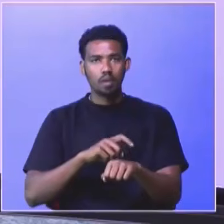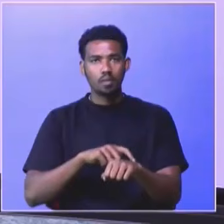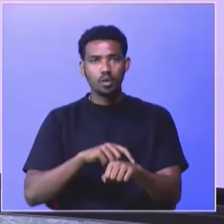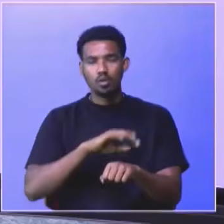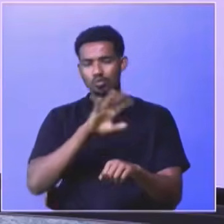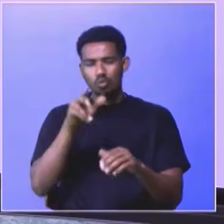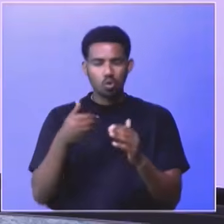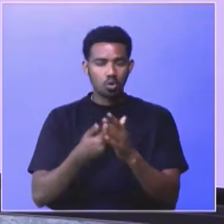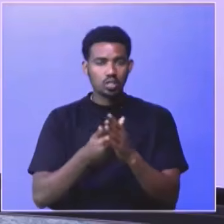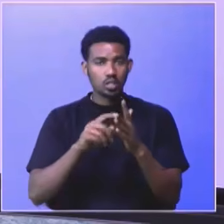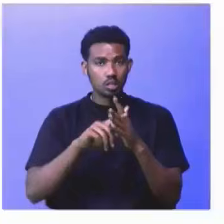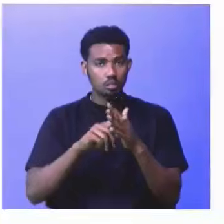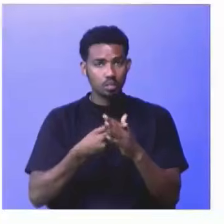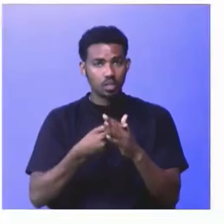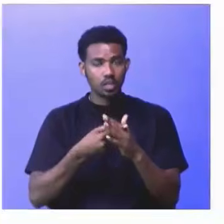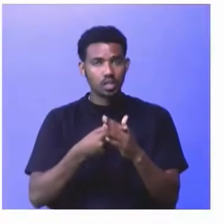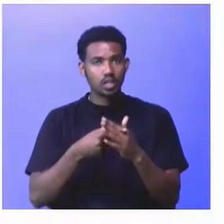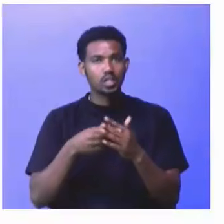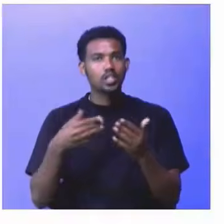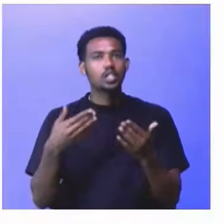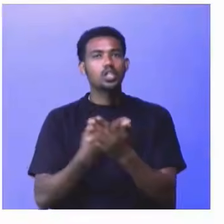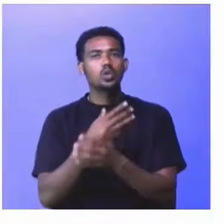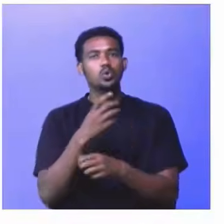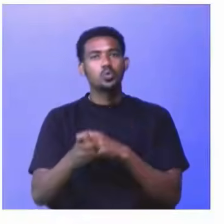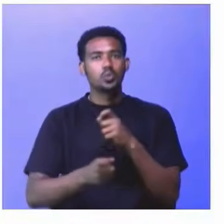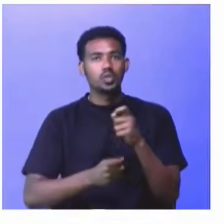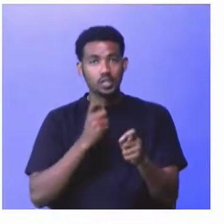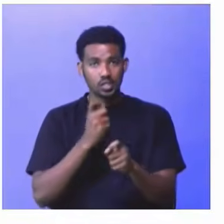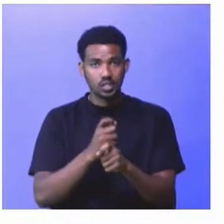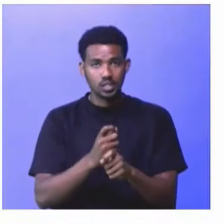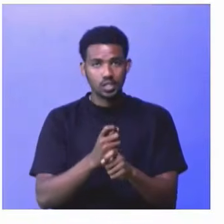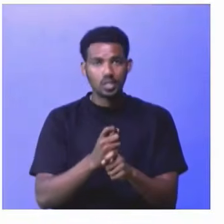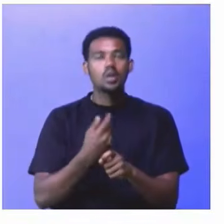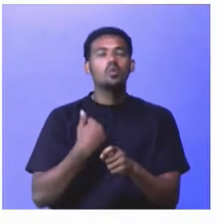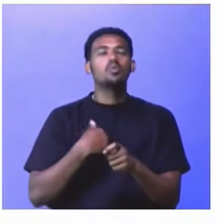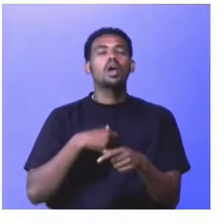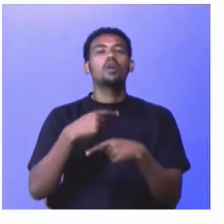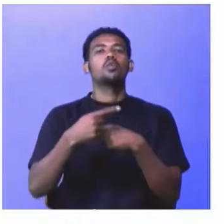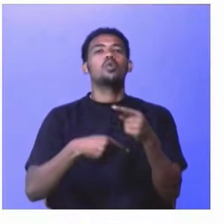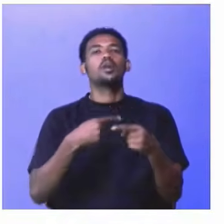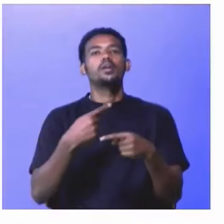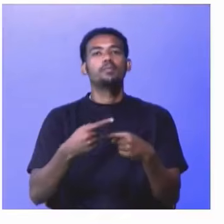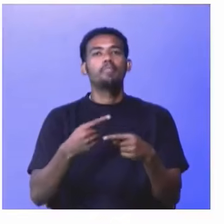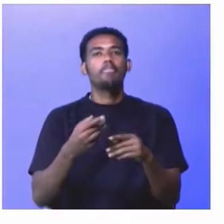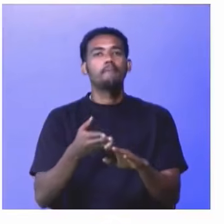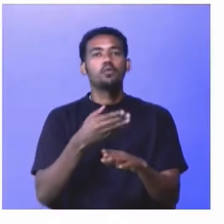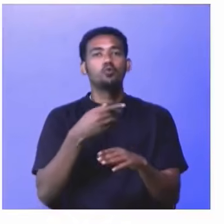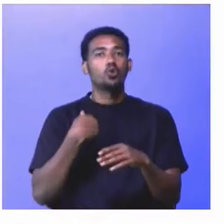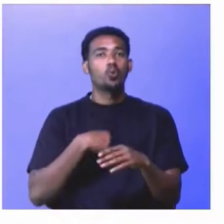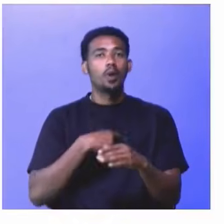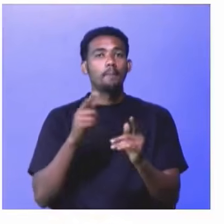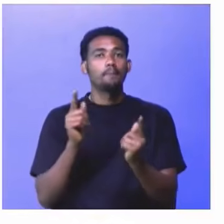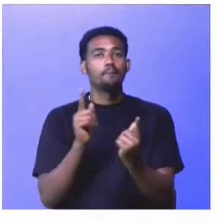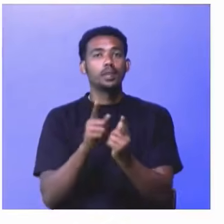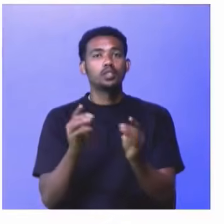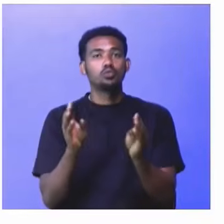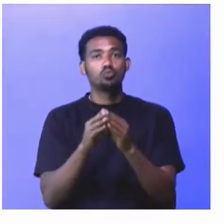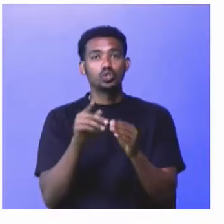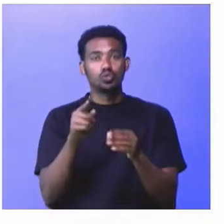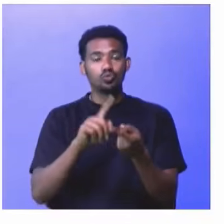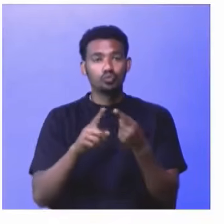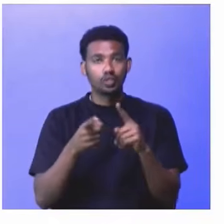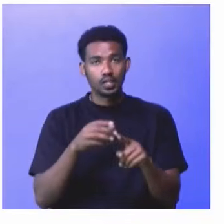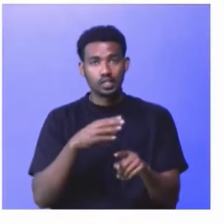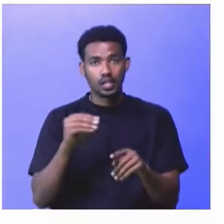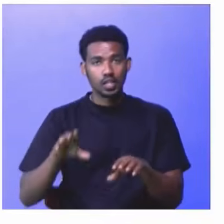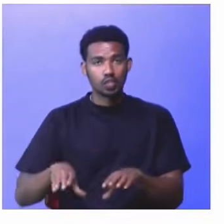the beginning of the new year, of academic year. So when you are meet with your friends and the